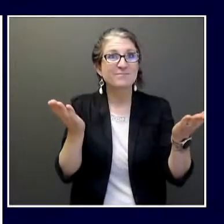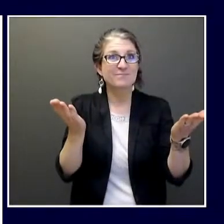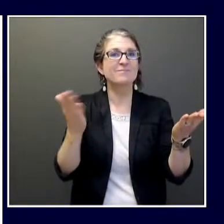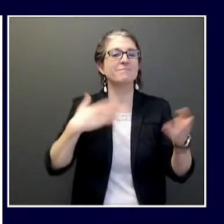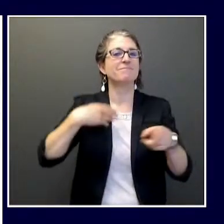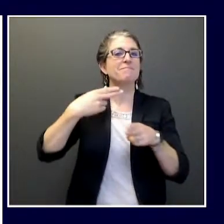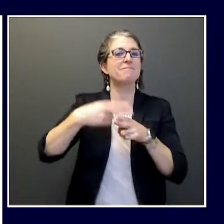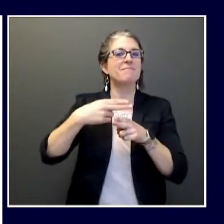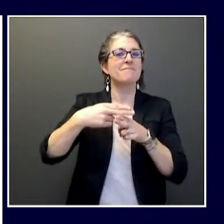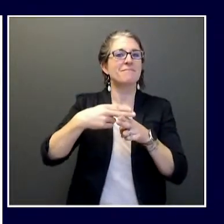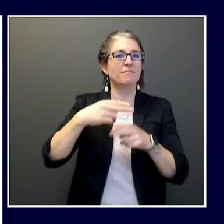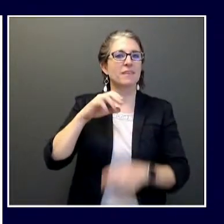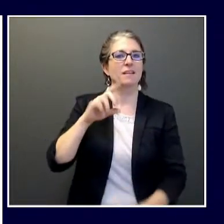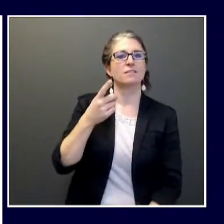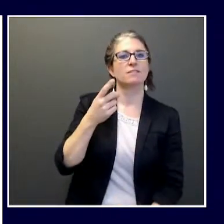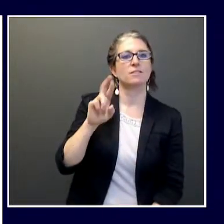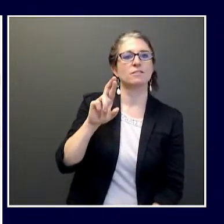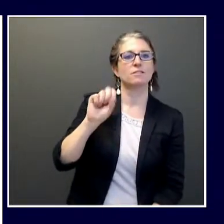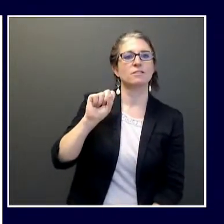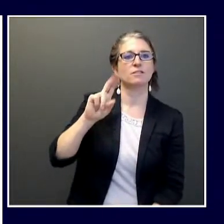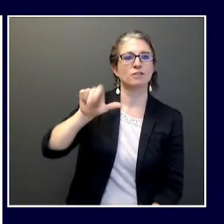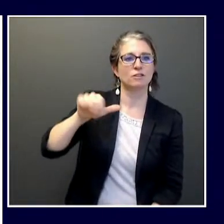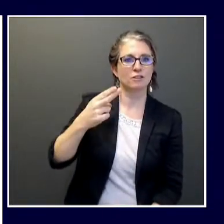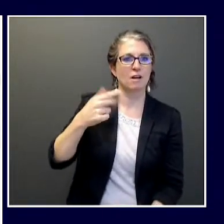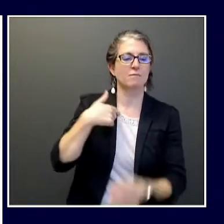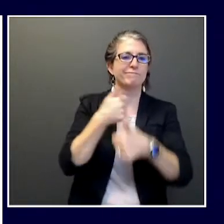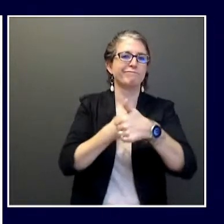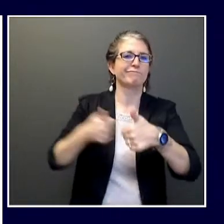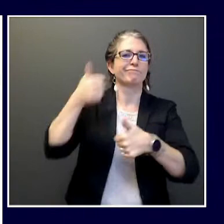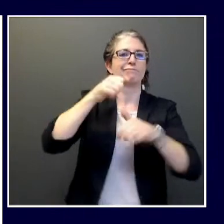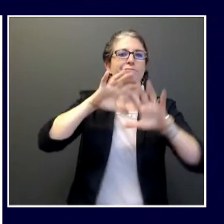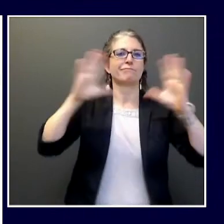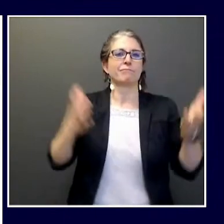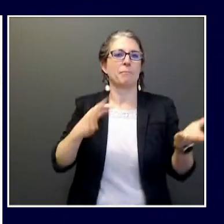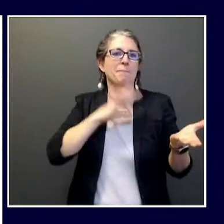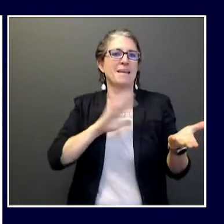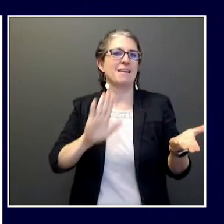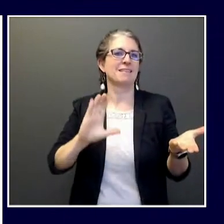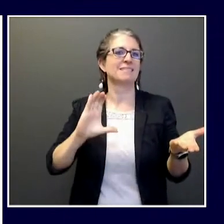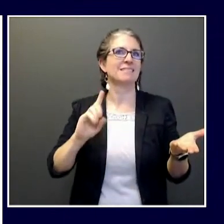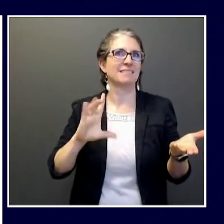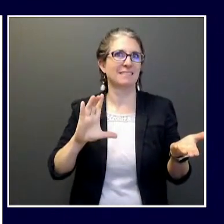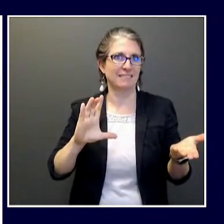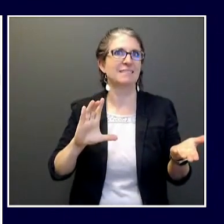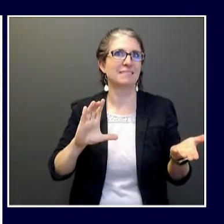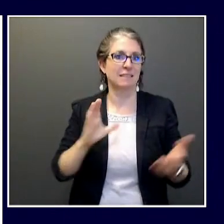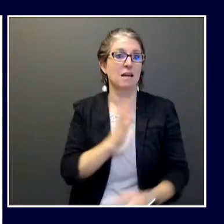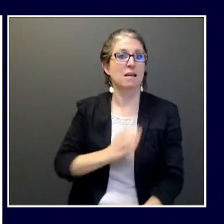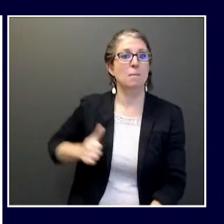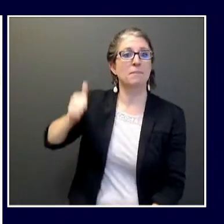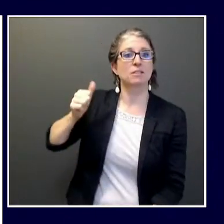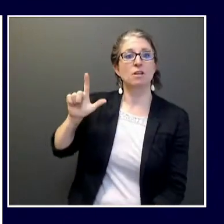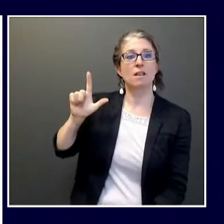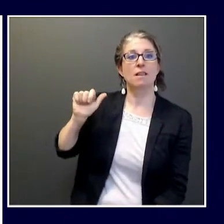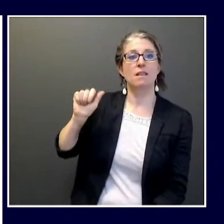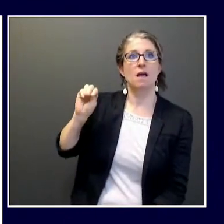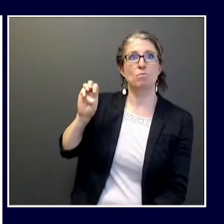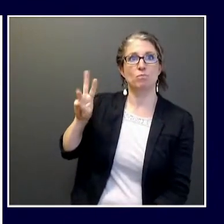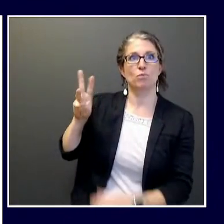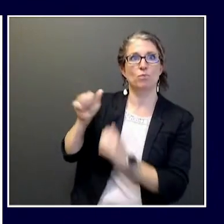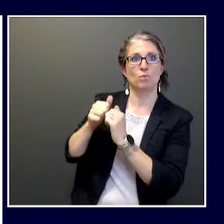Shah, the director of the Maine CDC. I'm joined this afternoon by Commissioner Jean Lambrou from Maine's Department of Health and Human